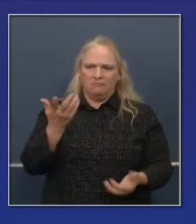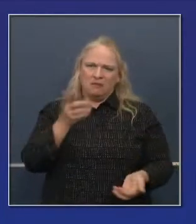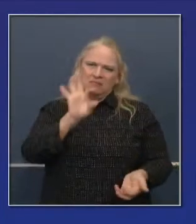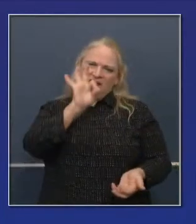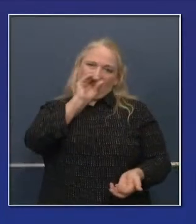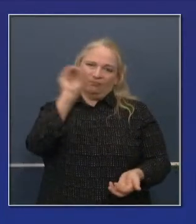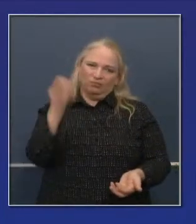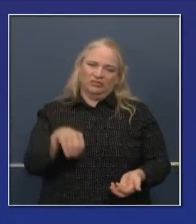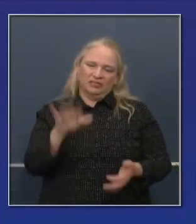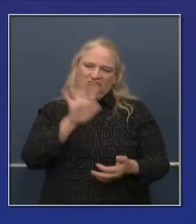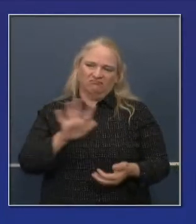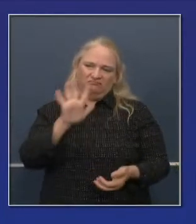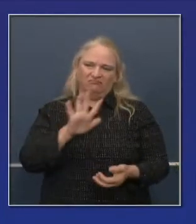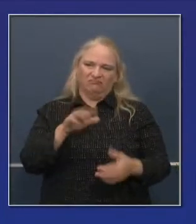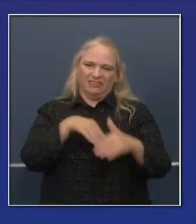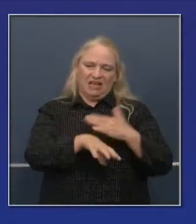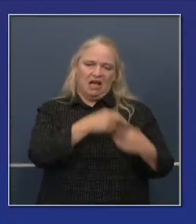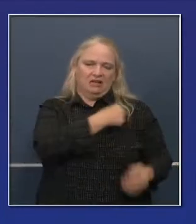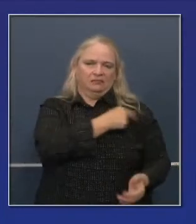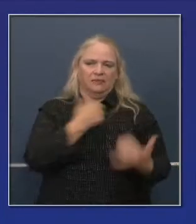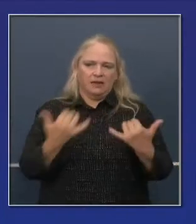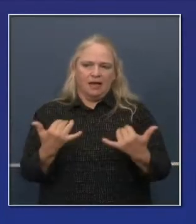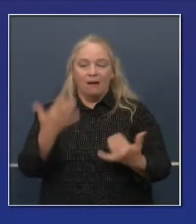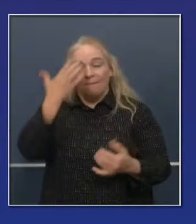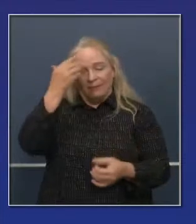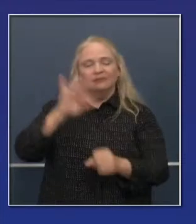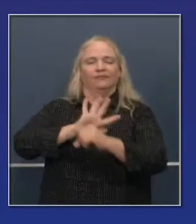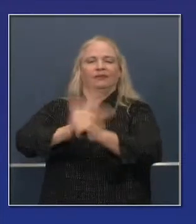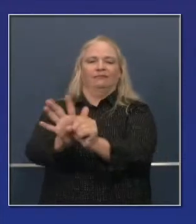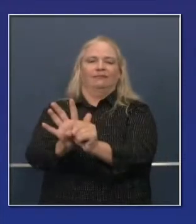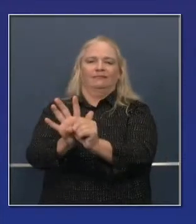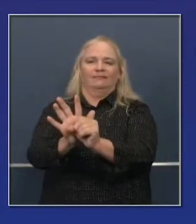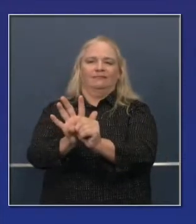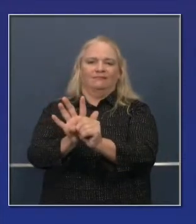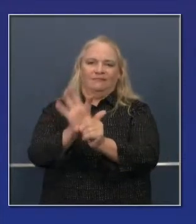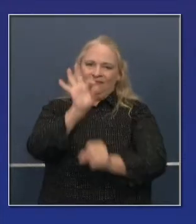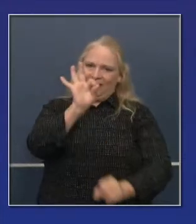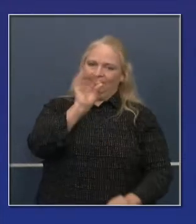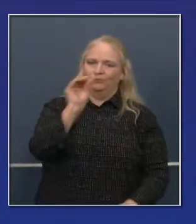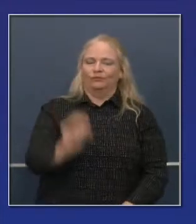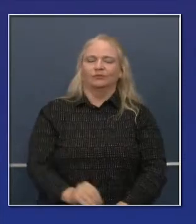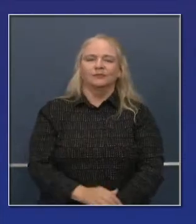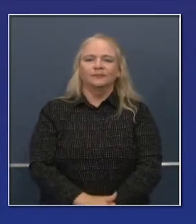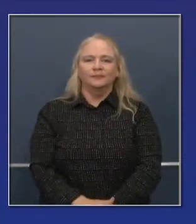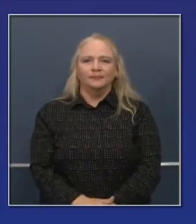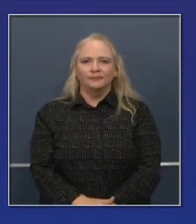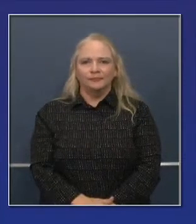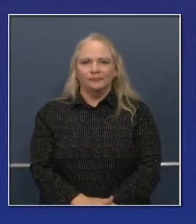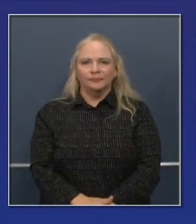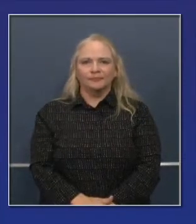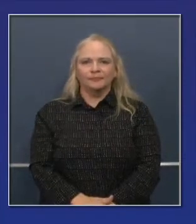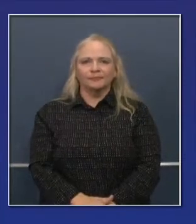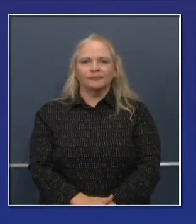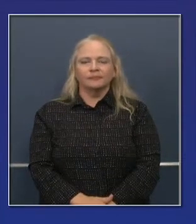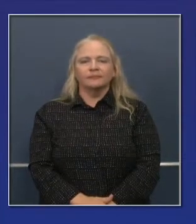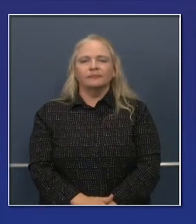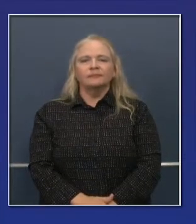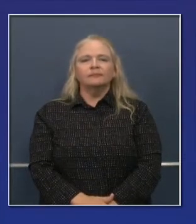time, it was a little above 8%, trended up to about 8.7% in today's reporting